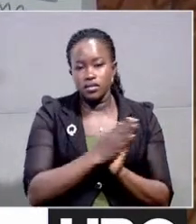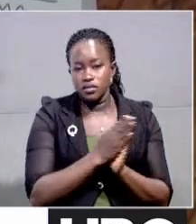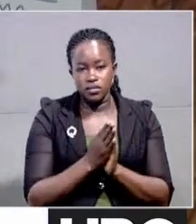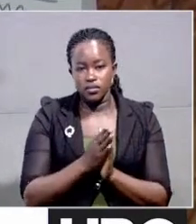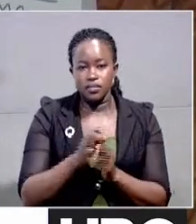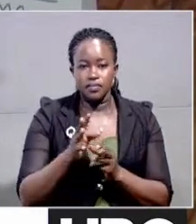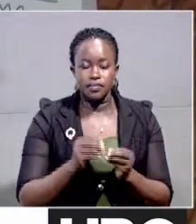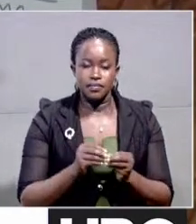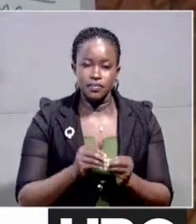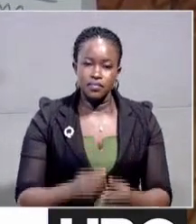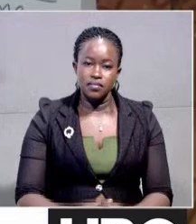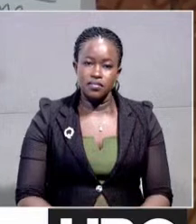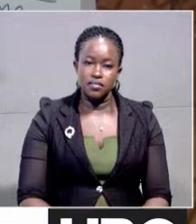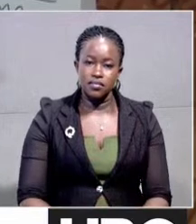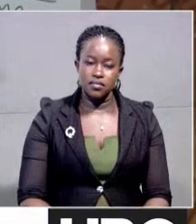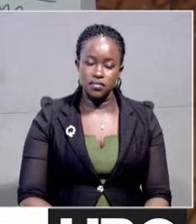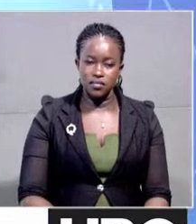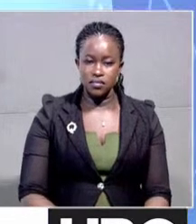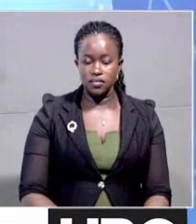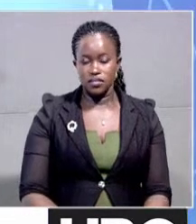News.